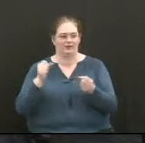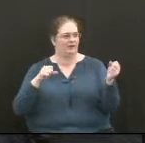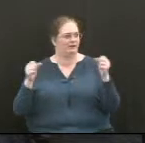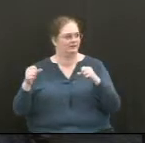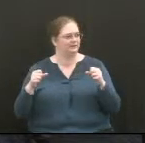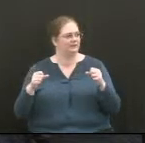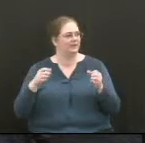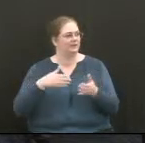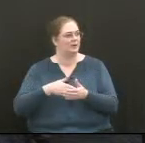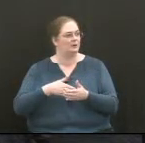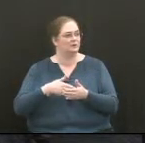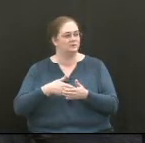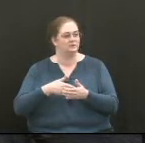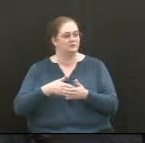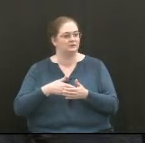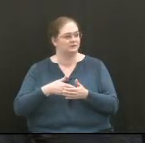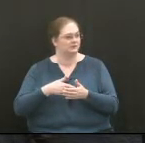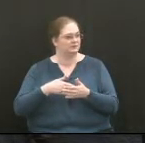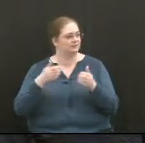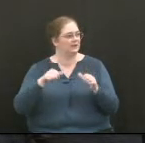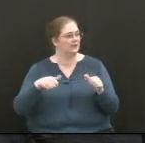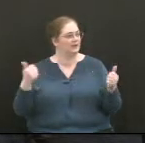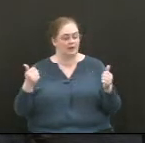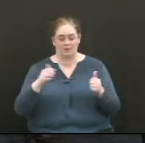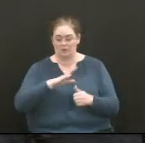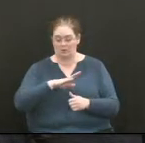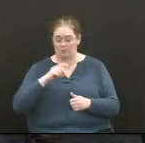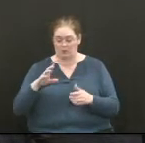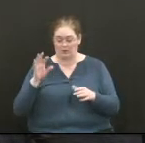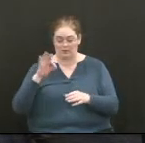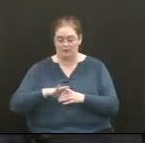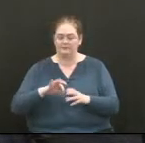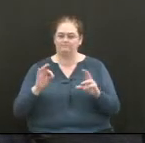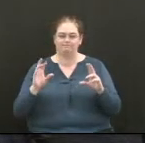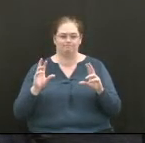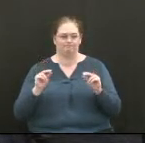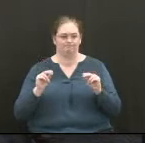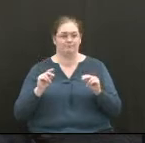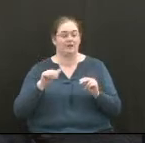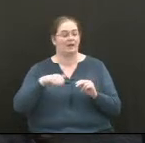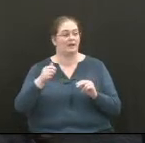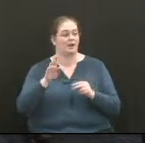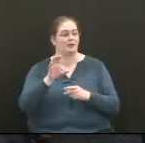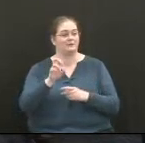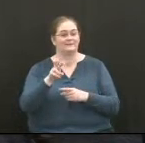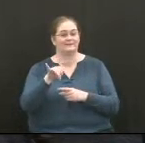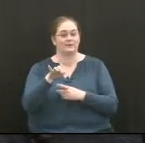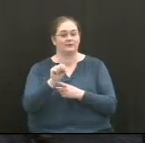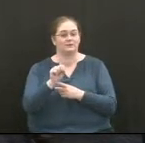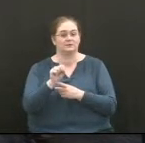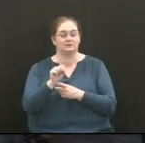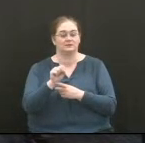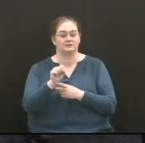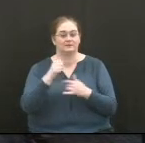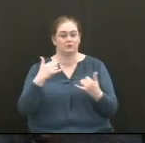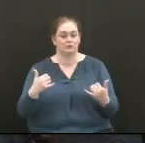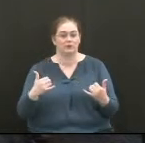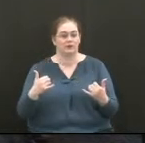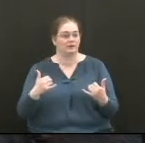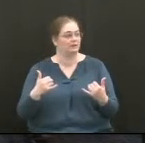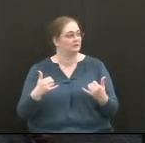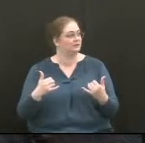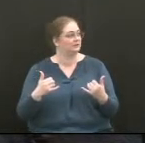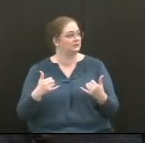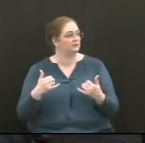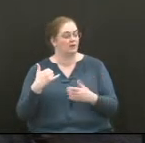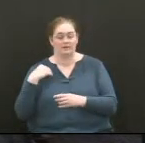Aye. Opposed? Any other board appointments? No. Are there any other civics? Anyone have any other civics for today? I do